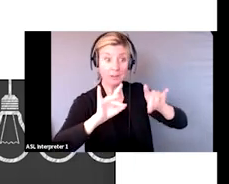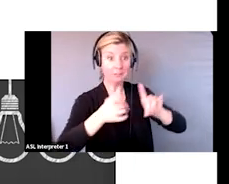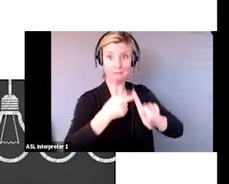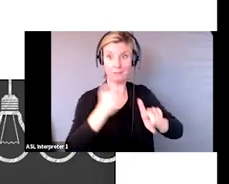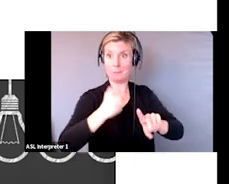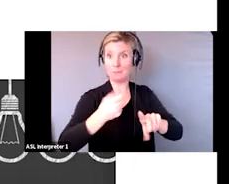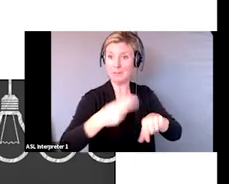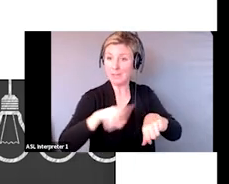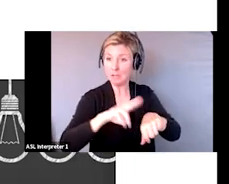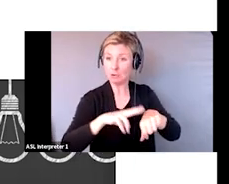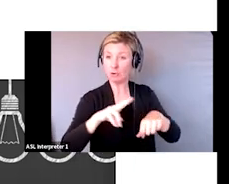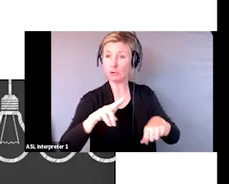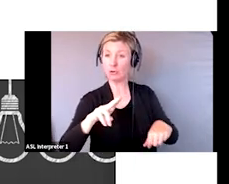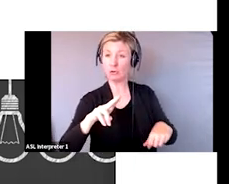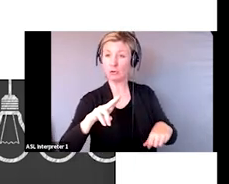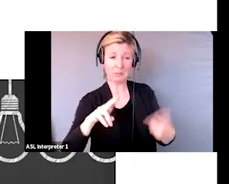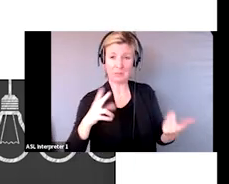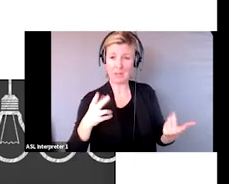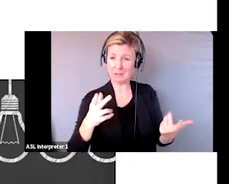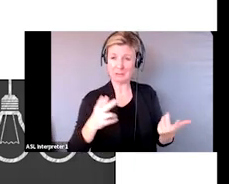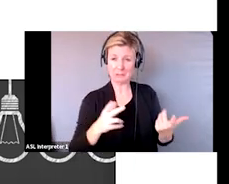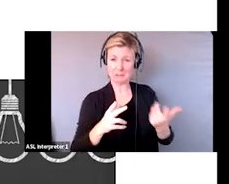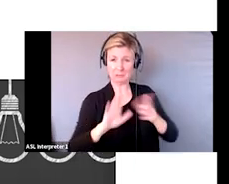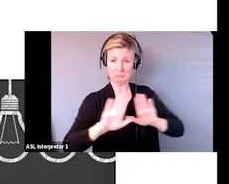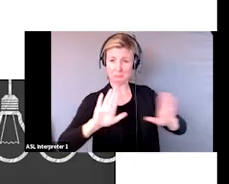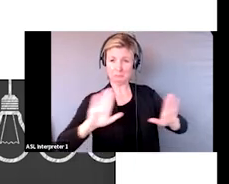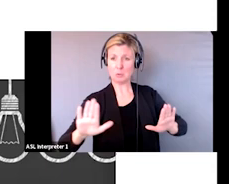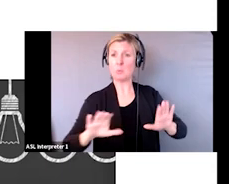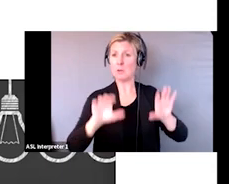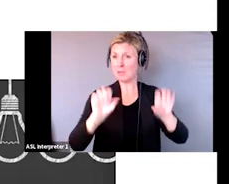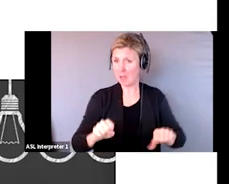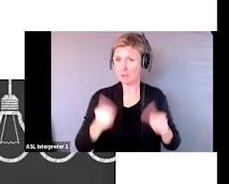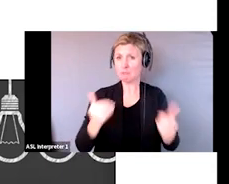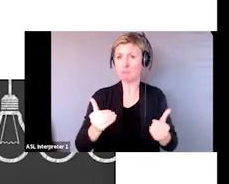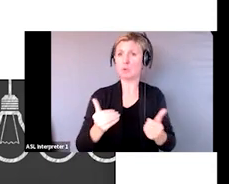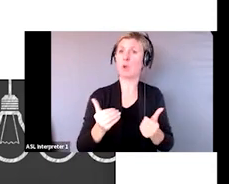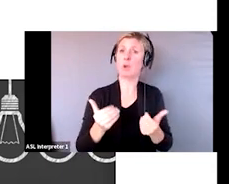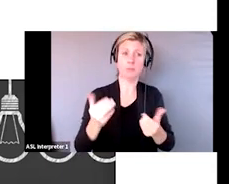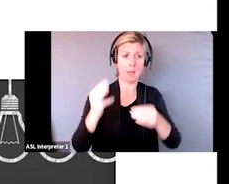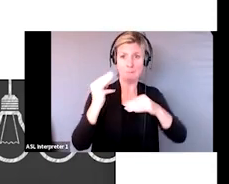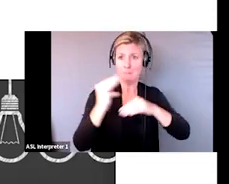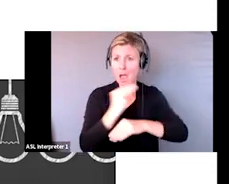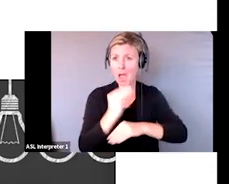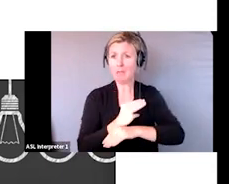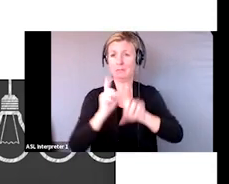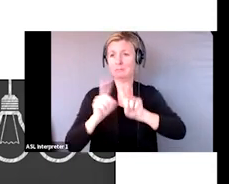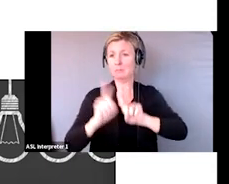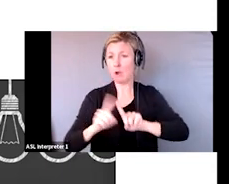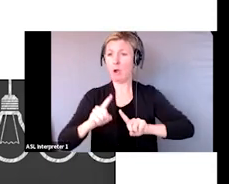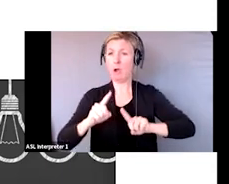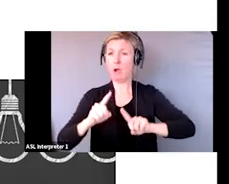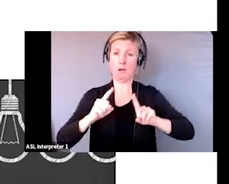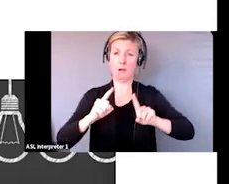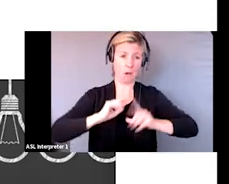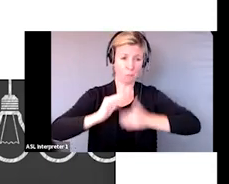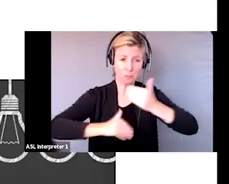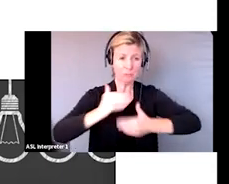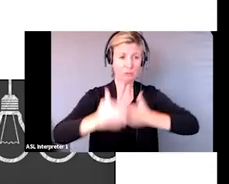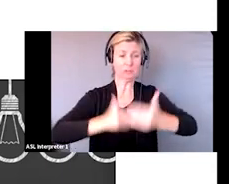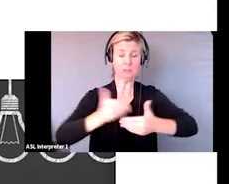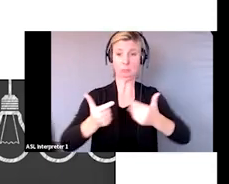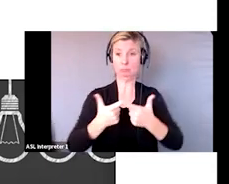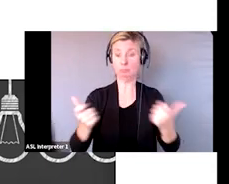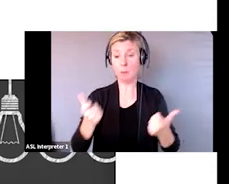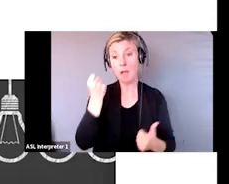or purely mental operations. But there are many, many different technologies that can be patented across many,